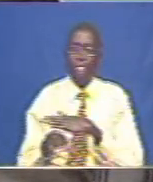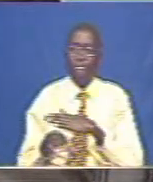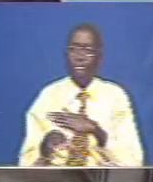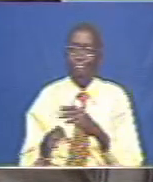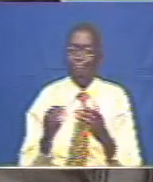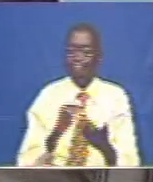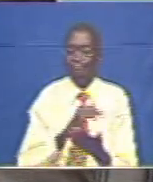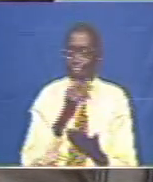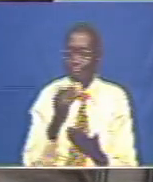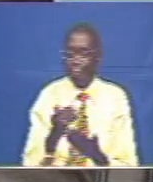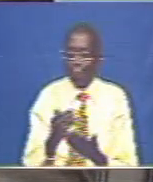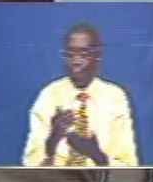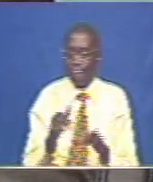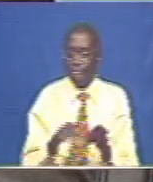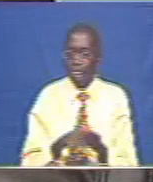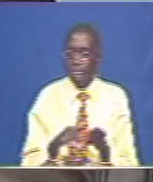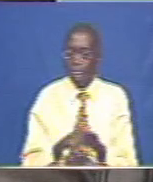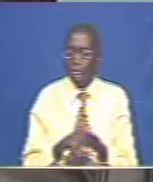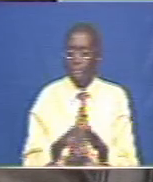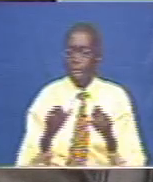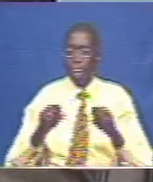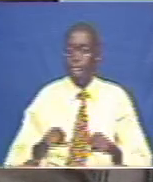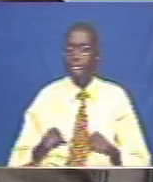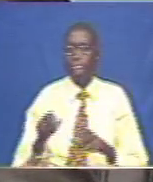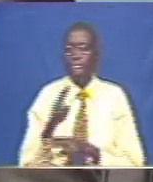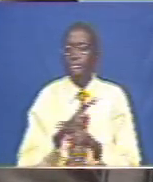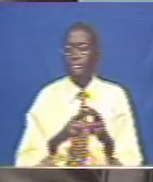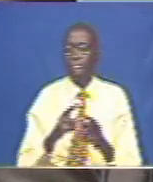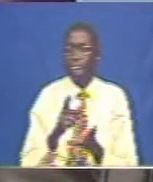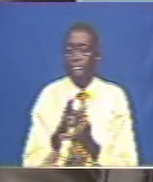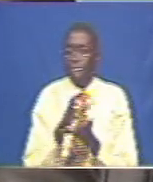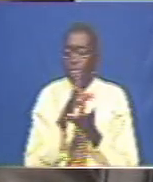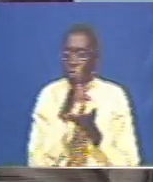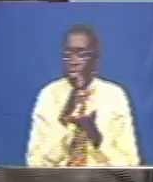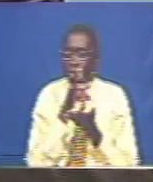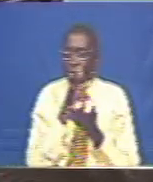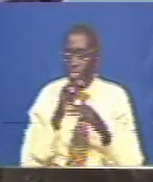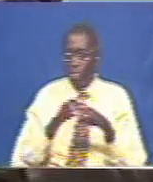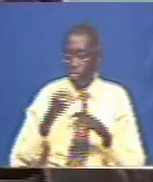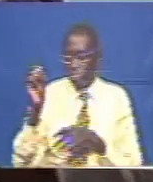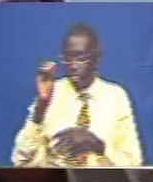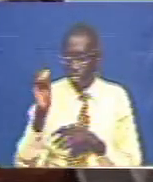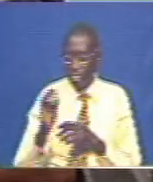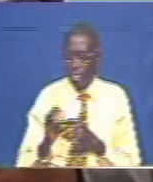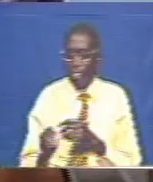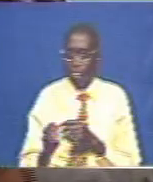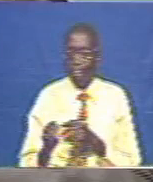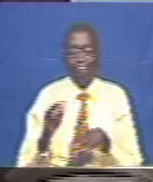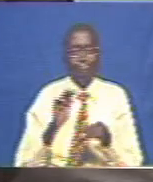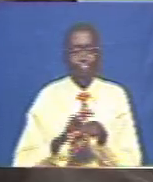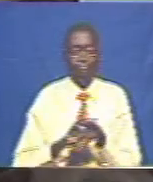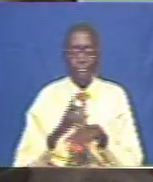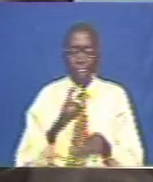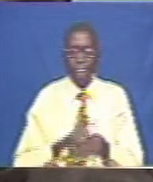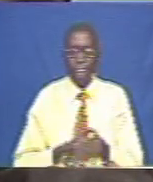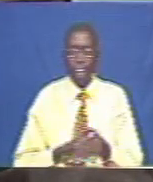funding that our members can be able to use to borrow at affordable interest rates and a reasonable period, so that